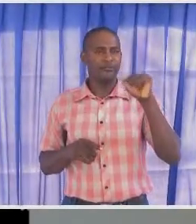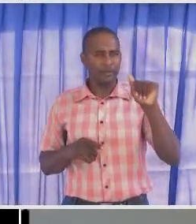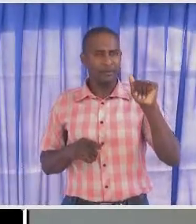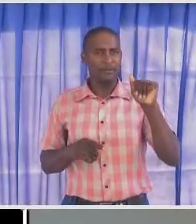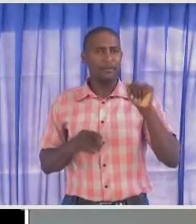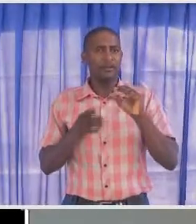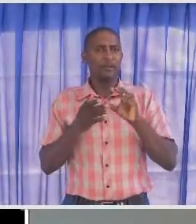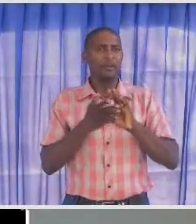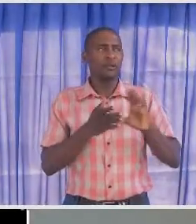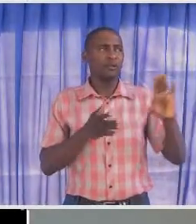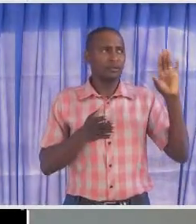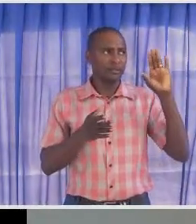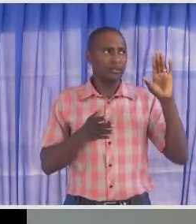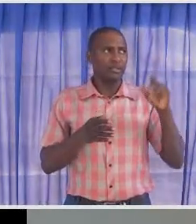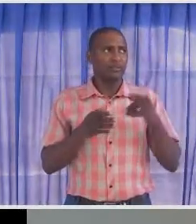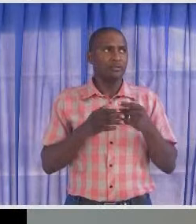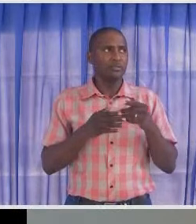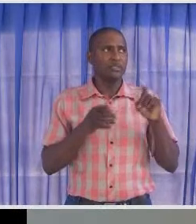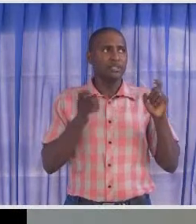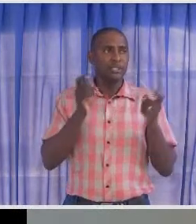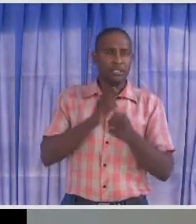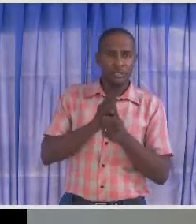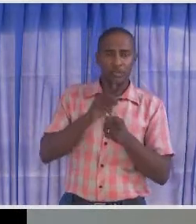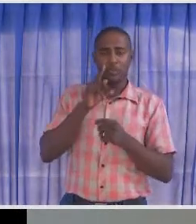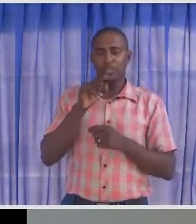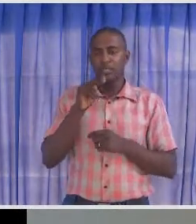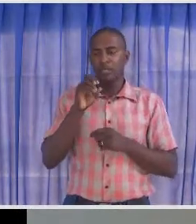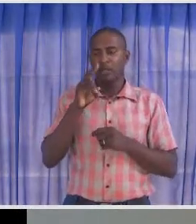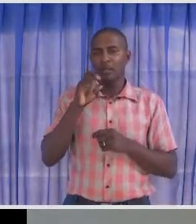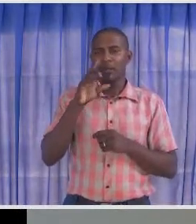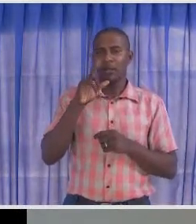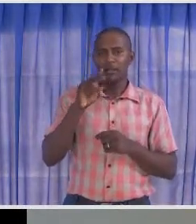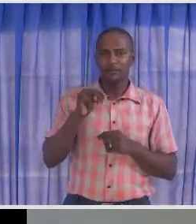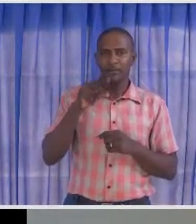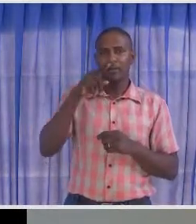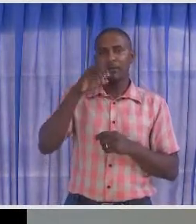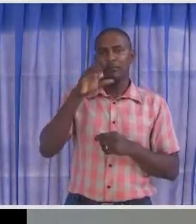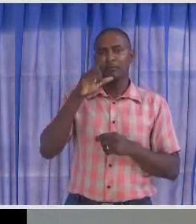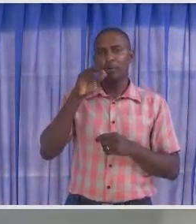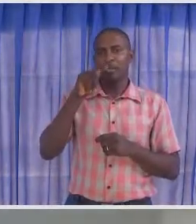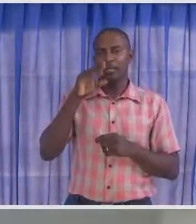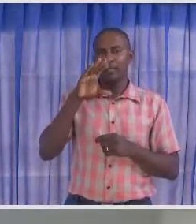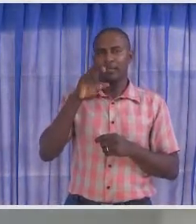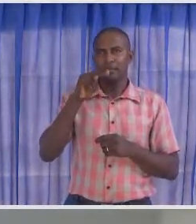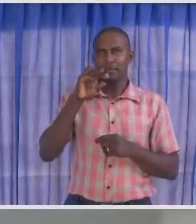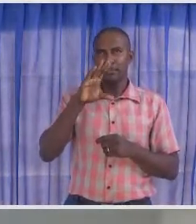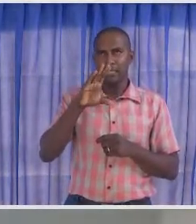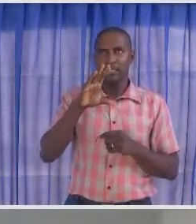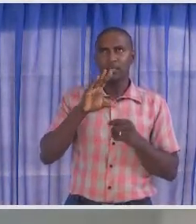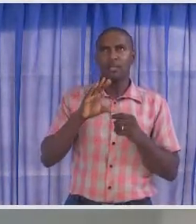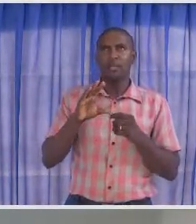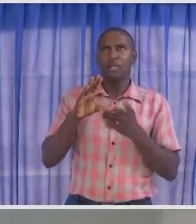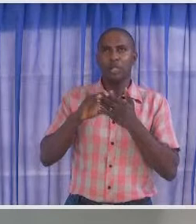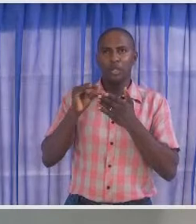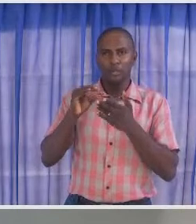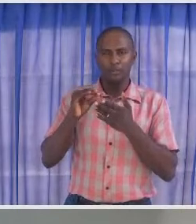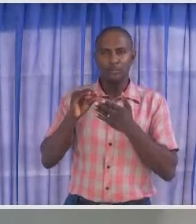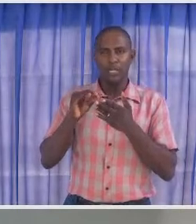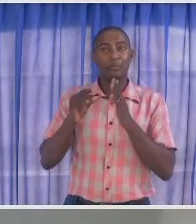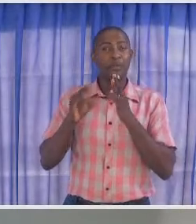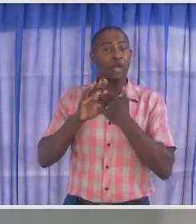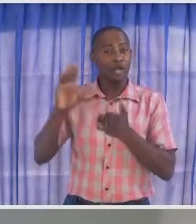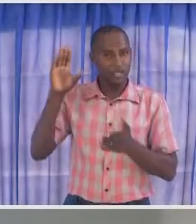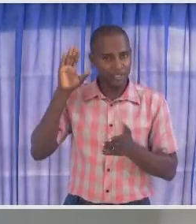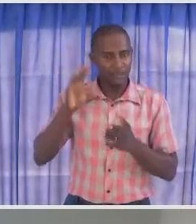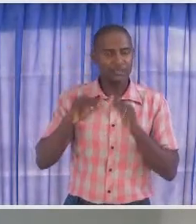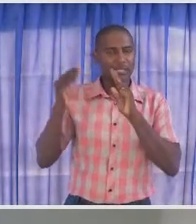the Knockalva Polytechnic College in 2018, it was with the expressed intention